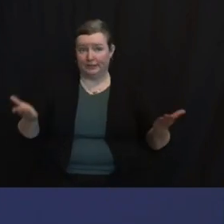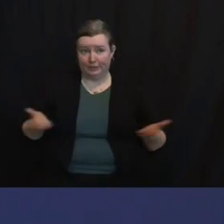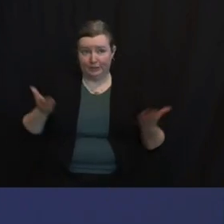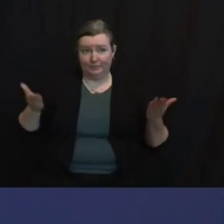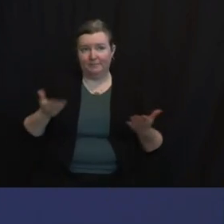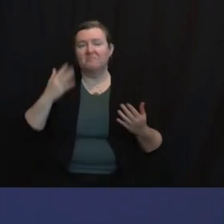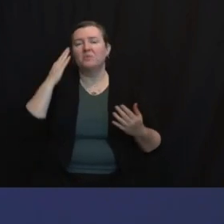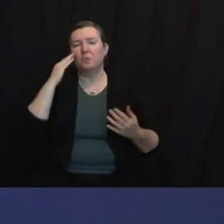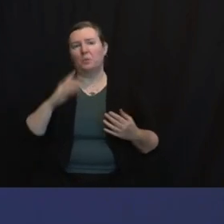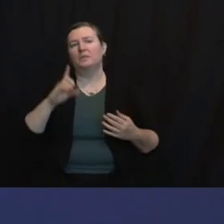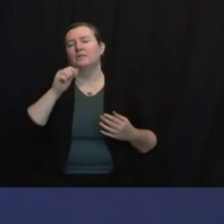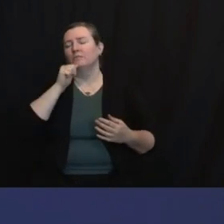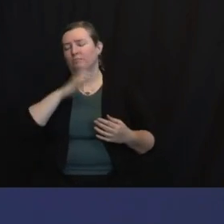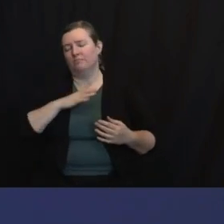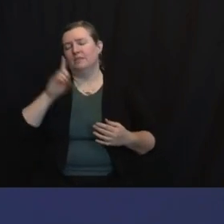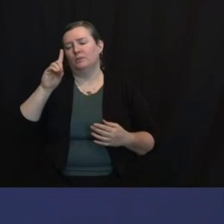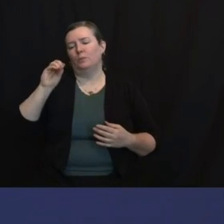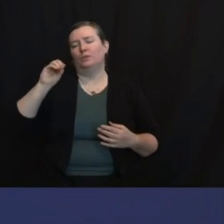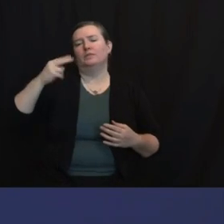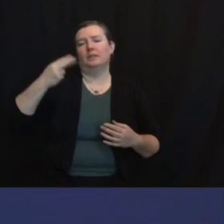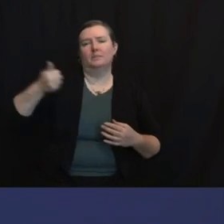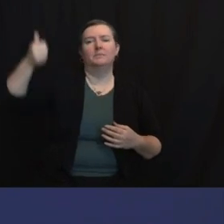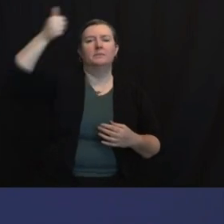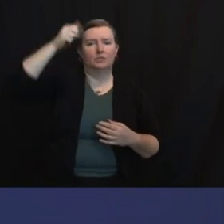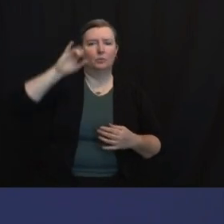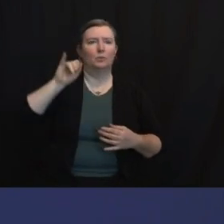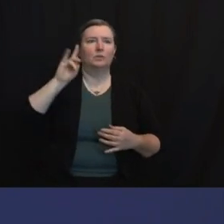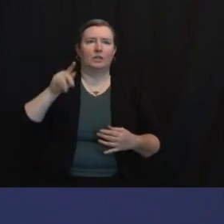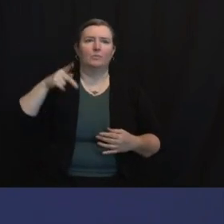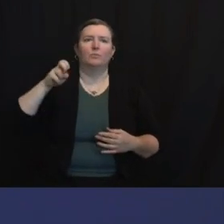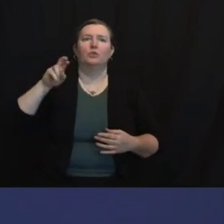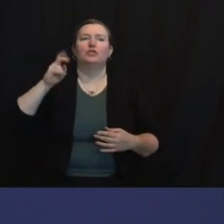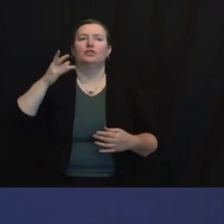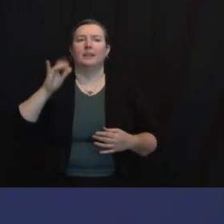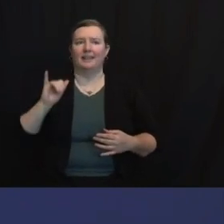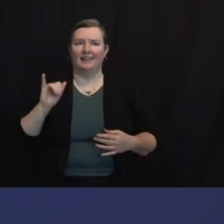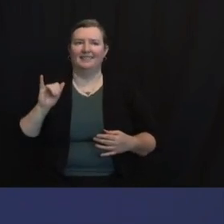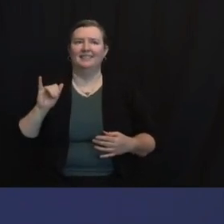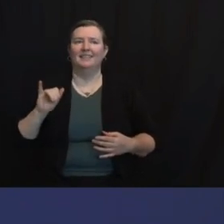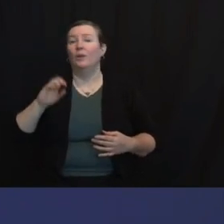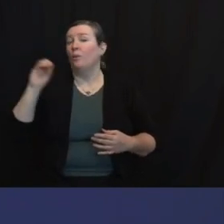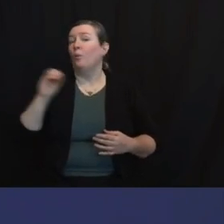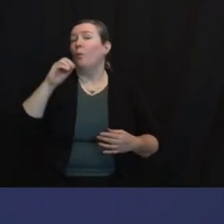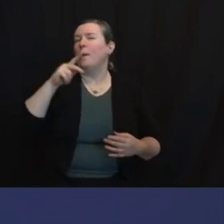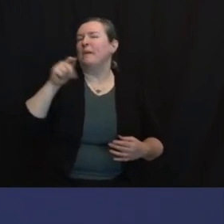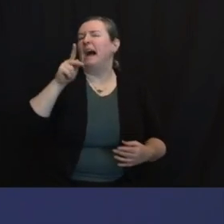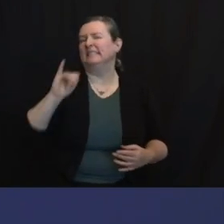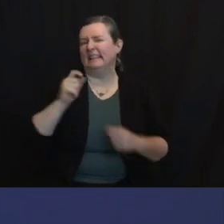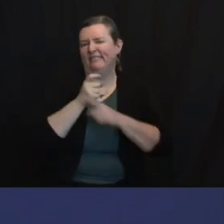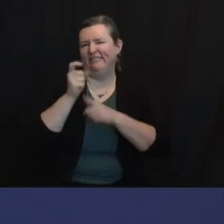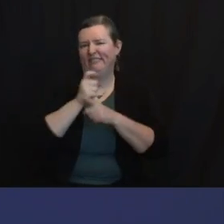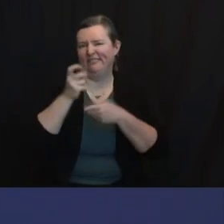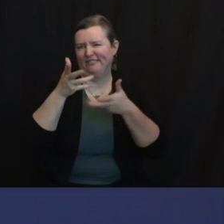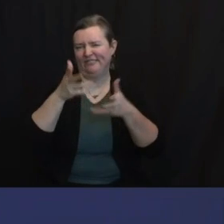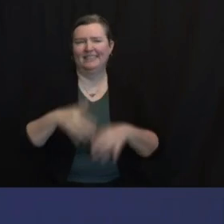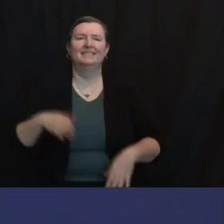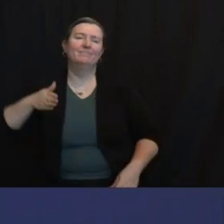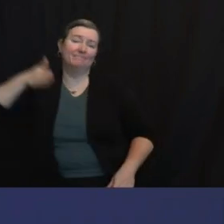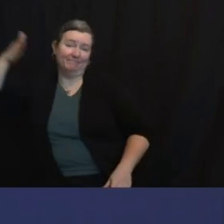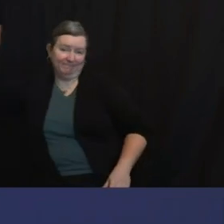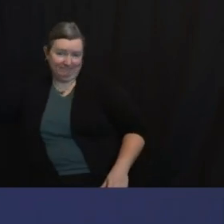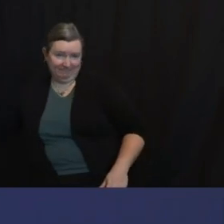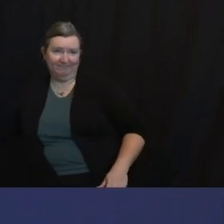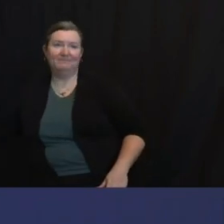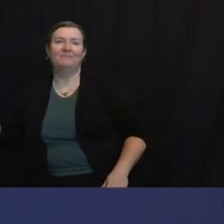Department of Health, Judy Opersa-Kelly. To her right, the COVID-19 Medical Response Advisor and